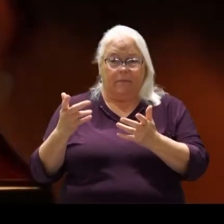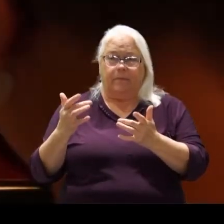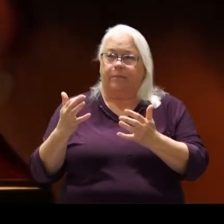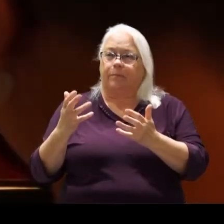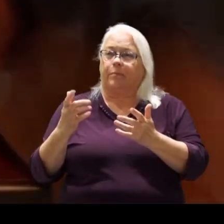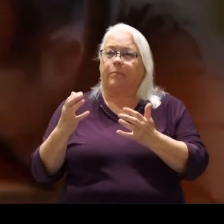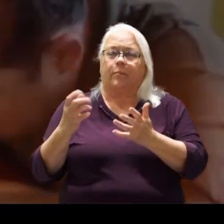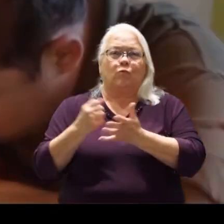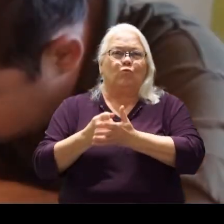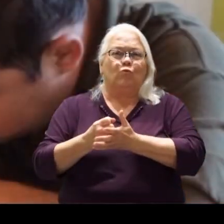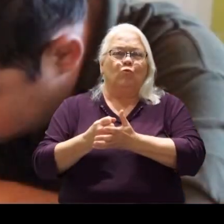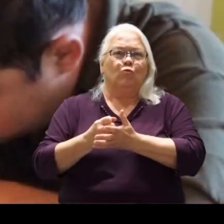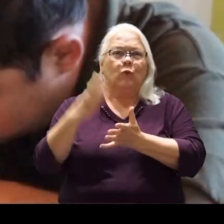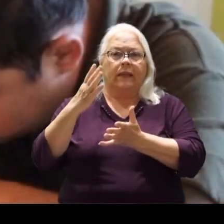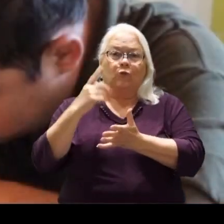rich with